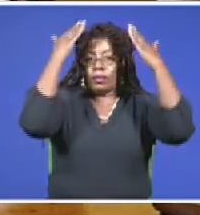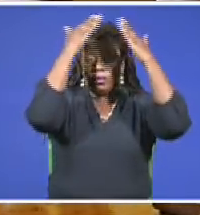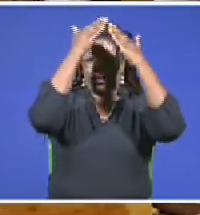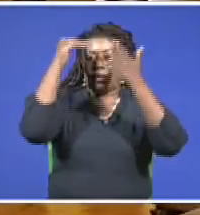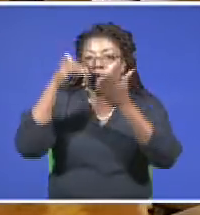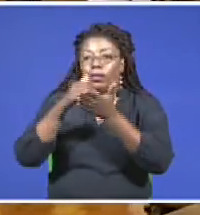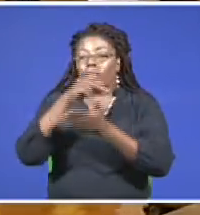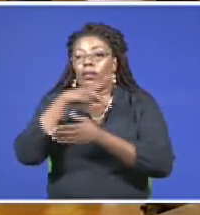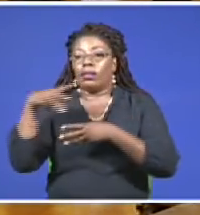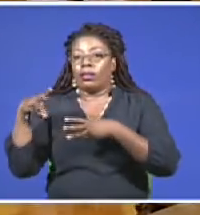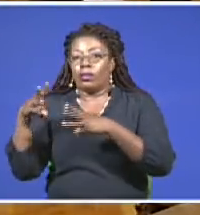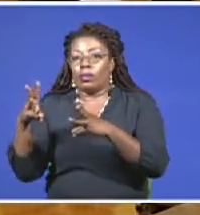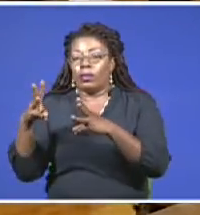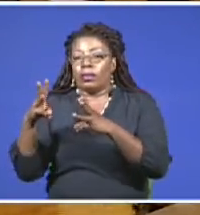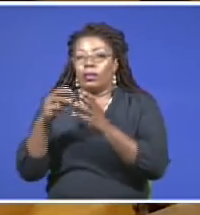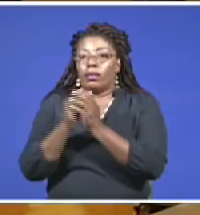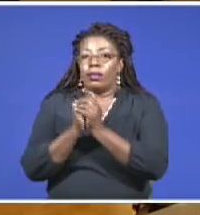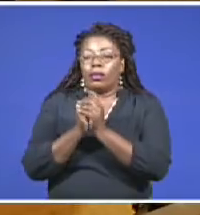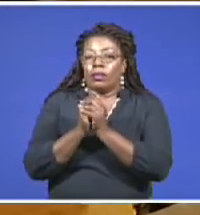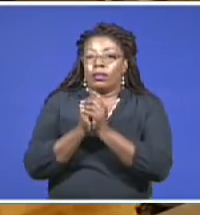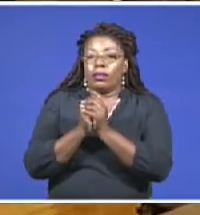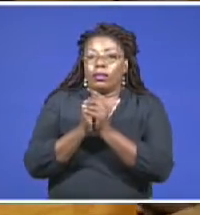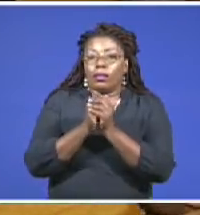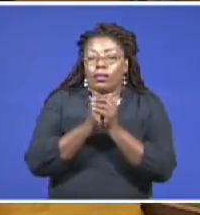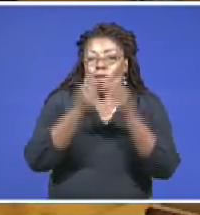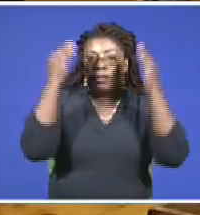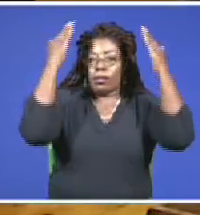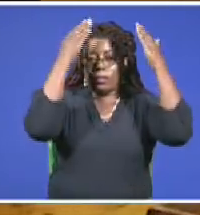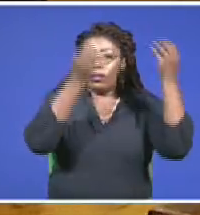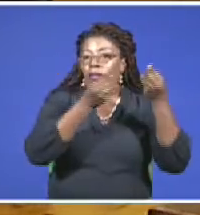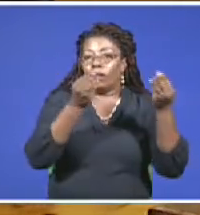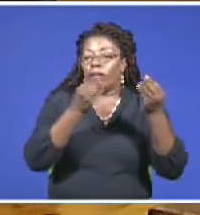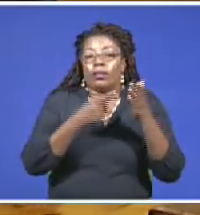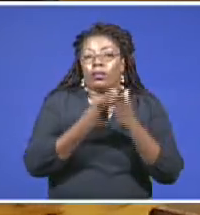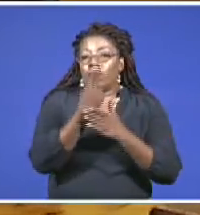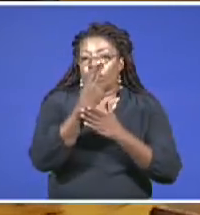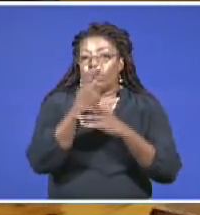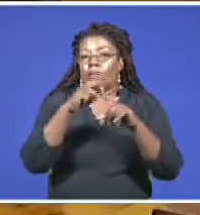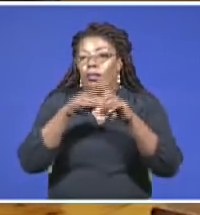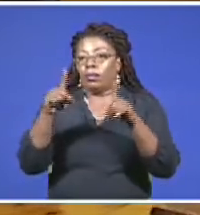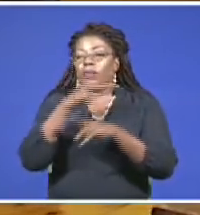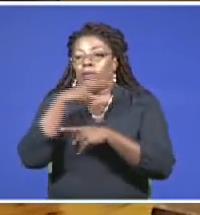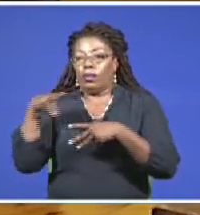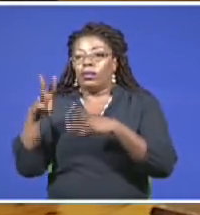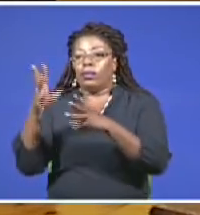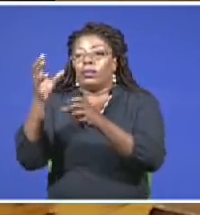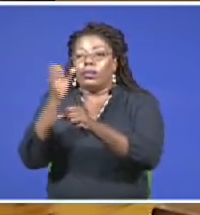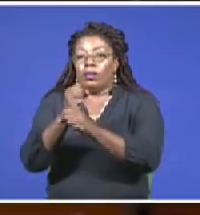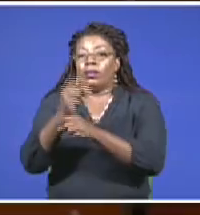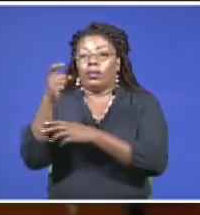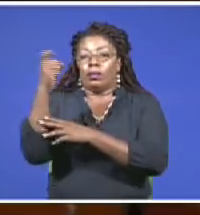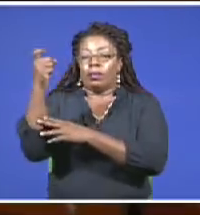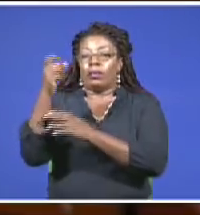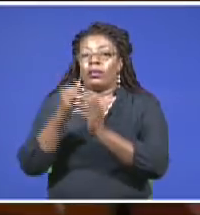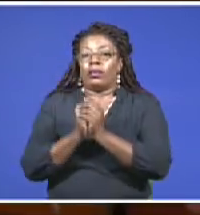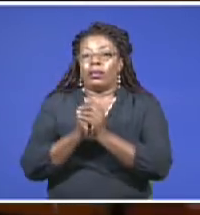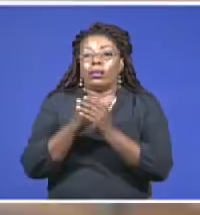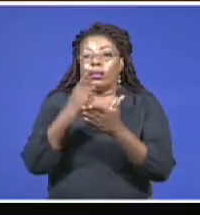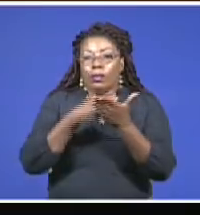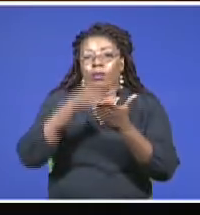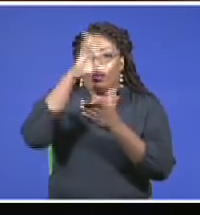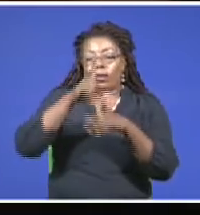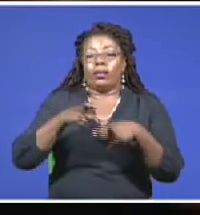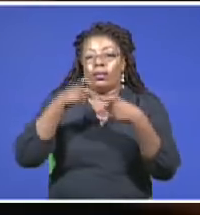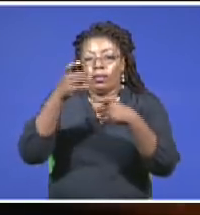Kingsway Academy Saints. Bishop Michael Eldon a no-show, but Kingsway coach, he would take the easy win. Whatever God gives us, we'll